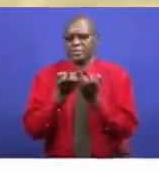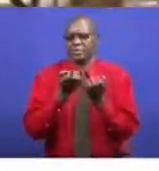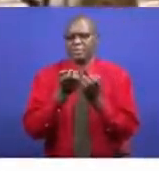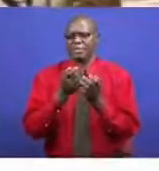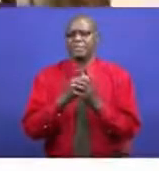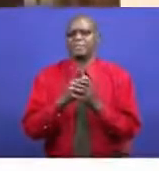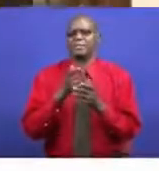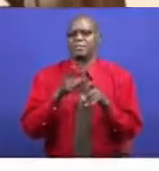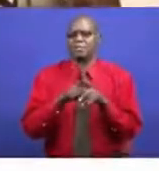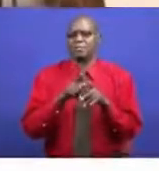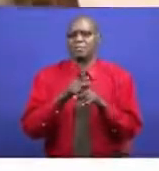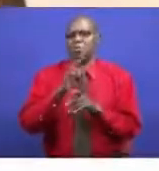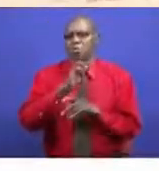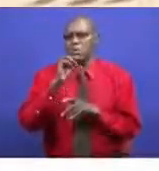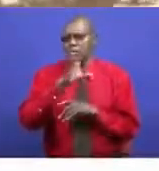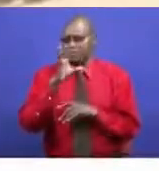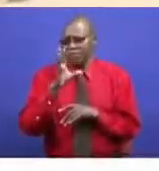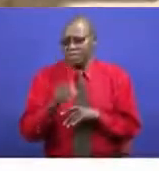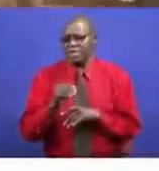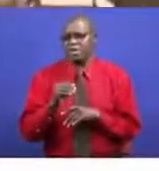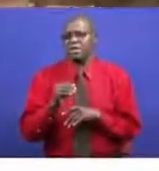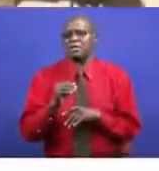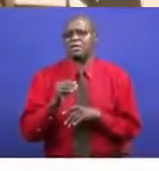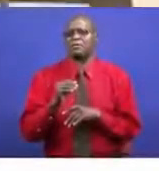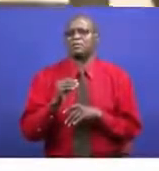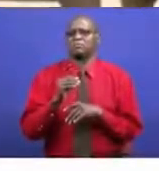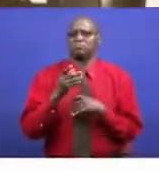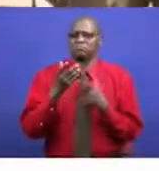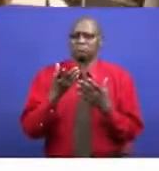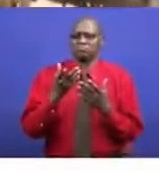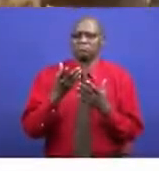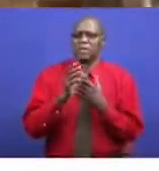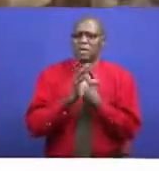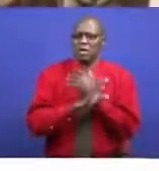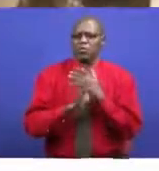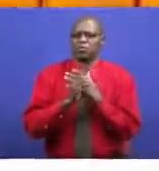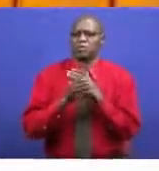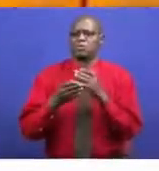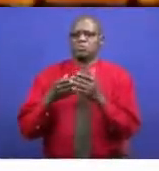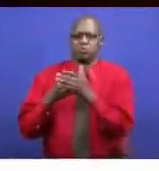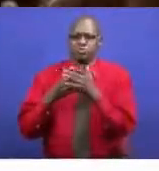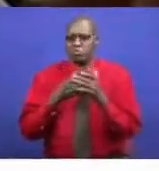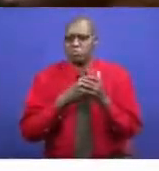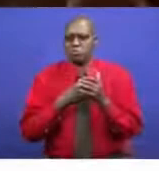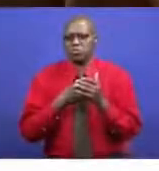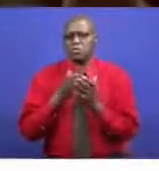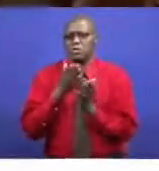of West African countries to prohibit the slaughter of donkeys for their skins.